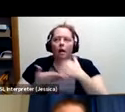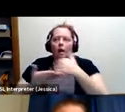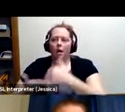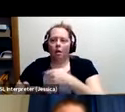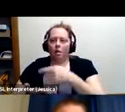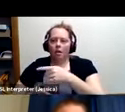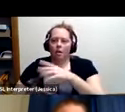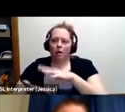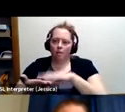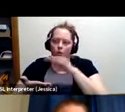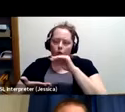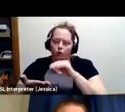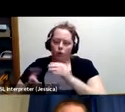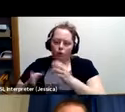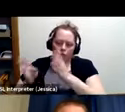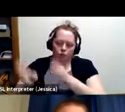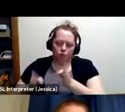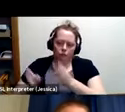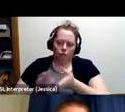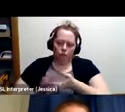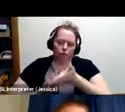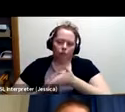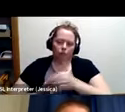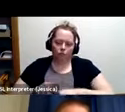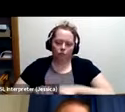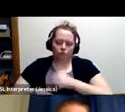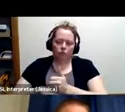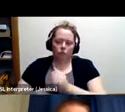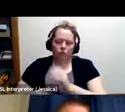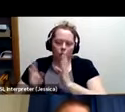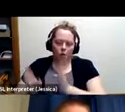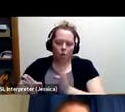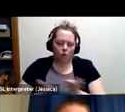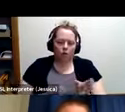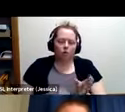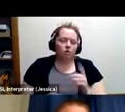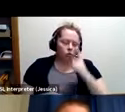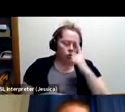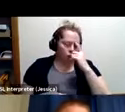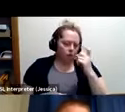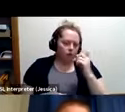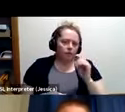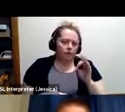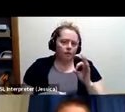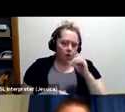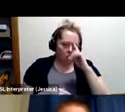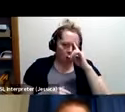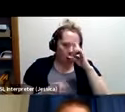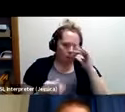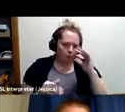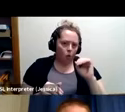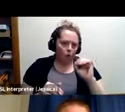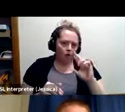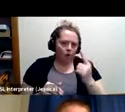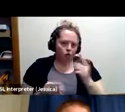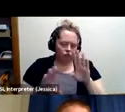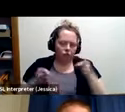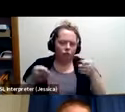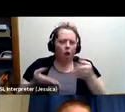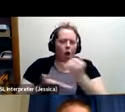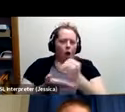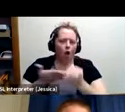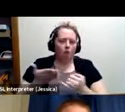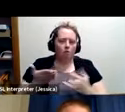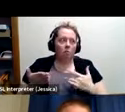that are exciting to them and important to them. Dreams of Hope is an arts organization, and so we believe that art can do those